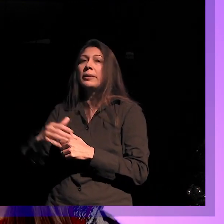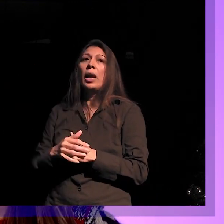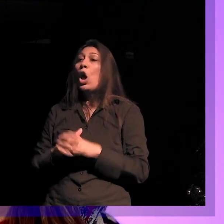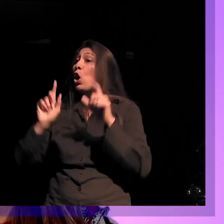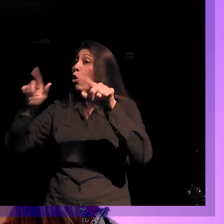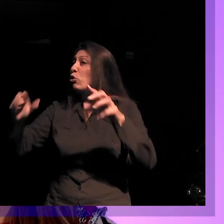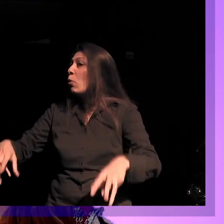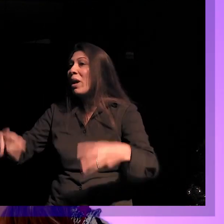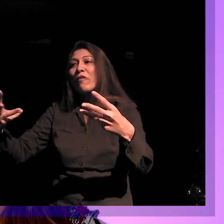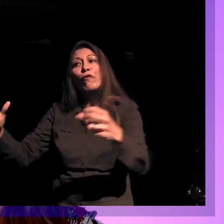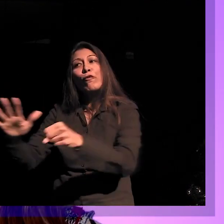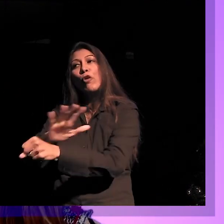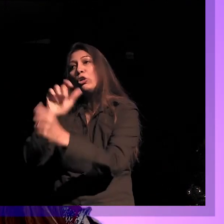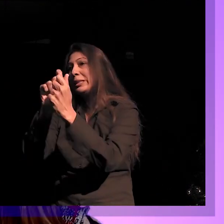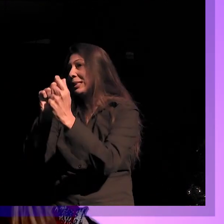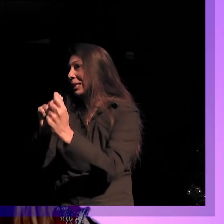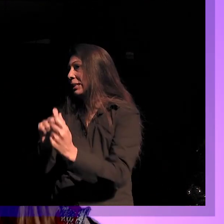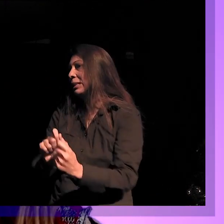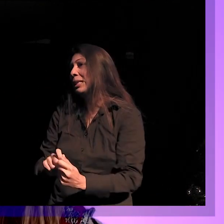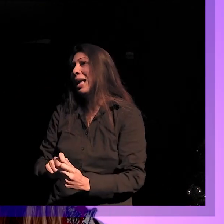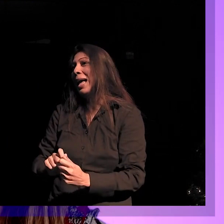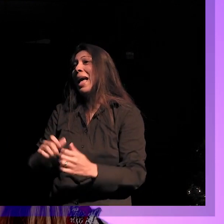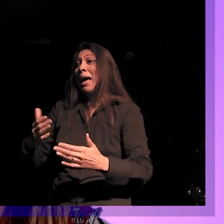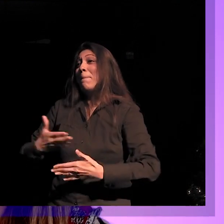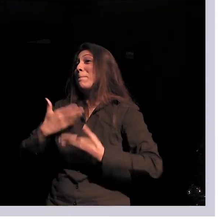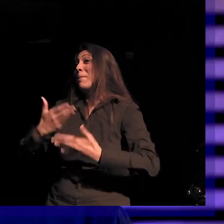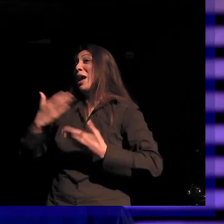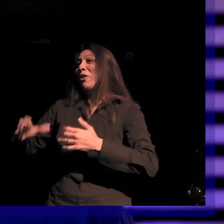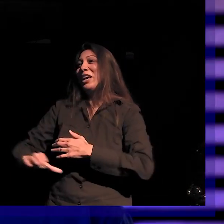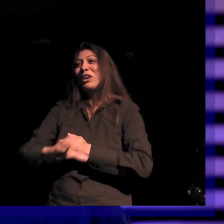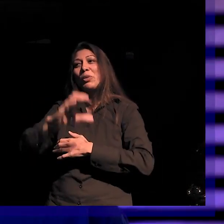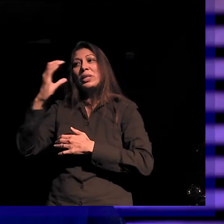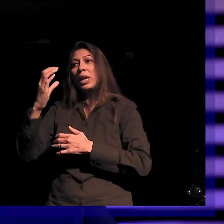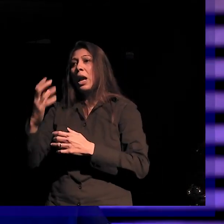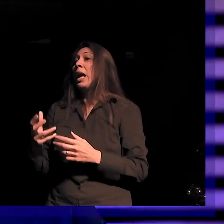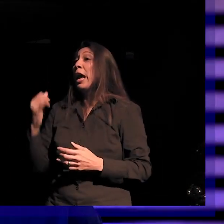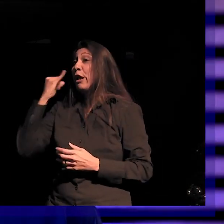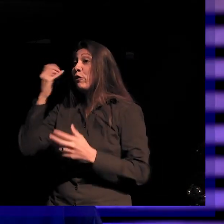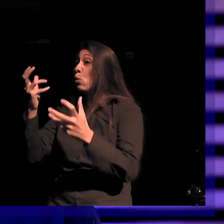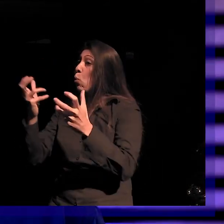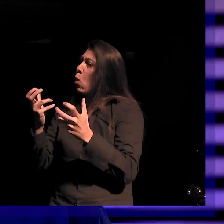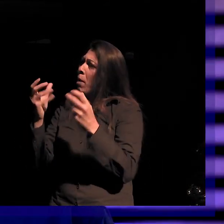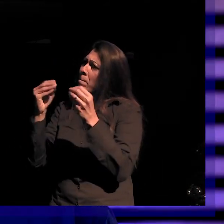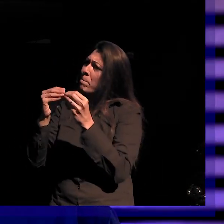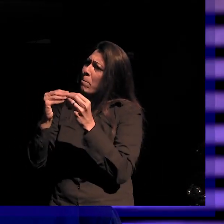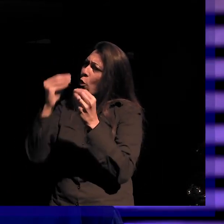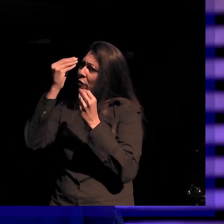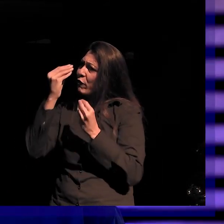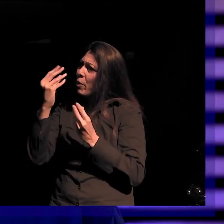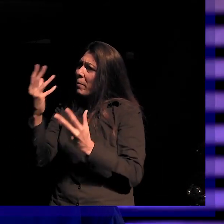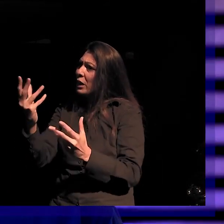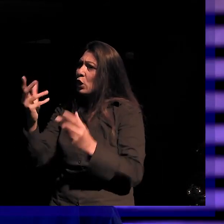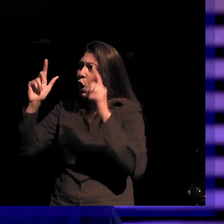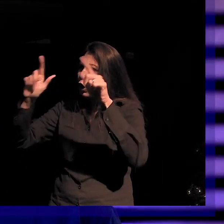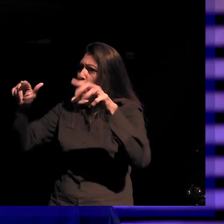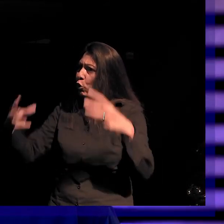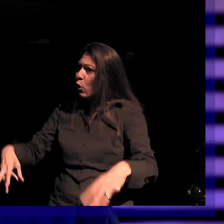our website for complete details. Merry Christmas! For more details about anything you heard today,